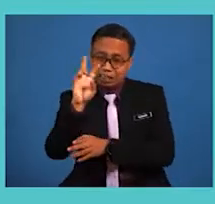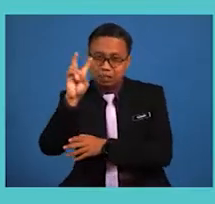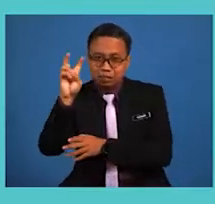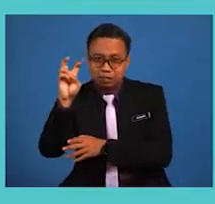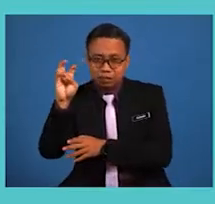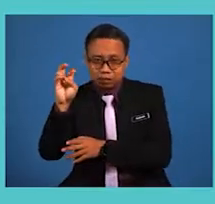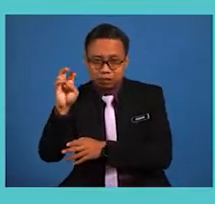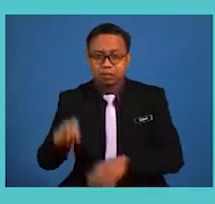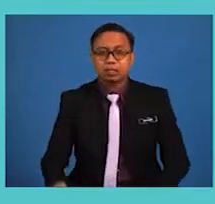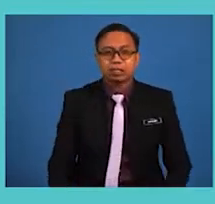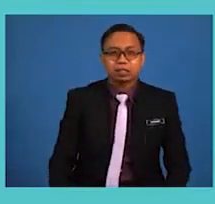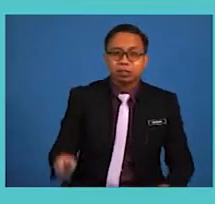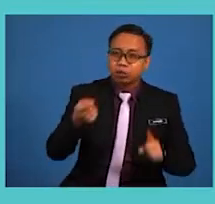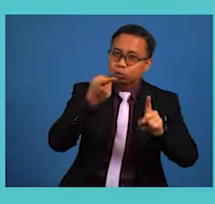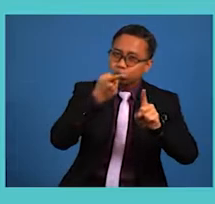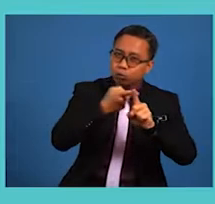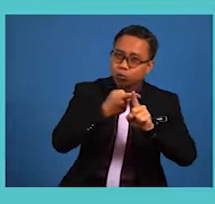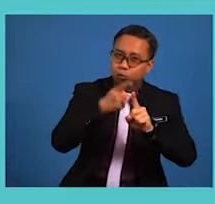is the time frame, to